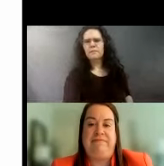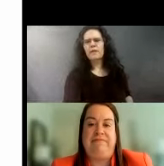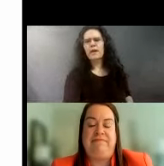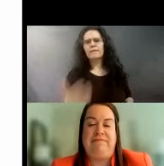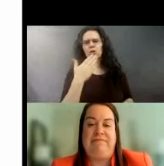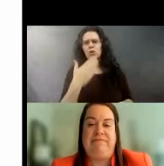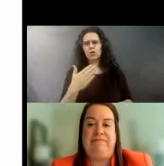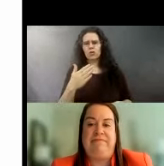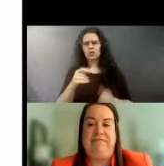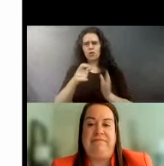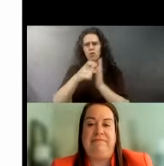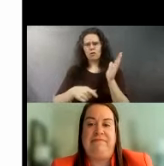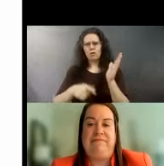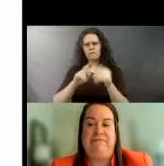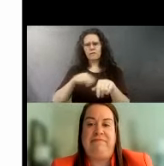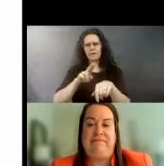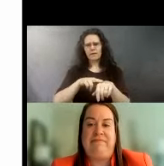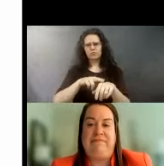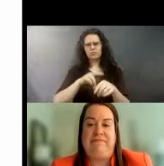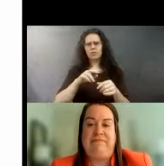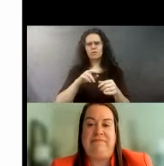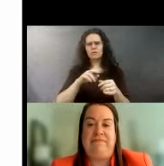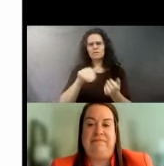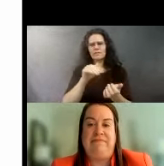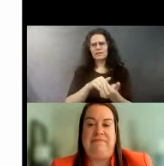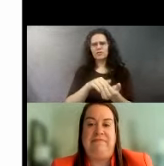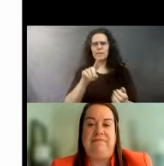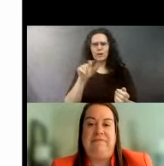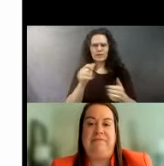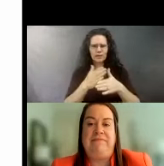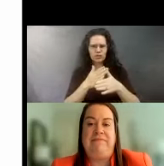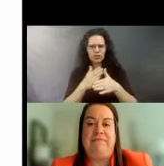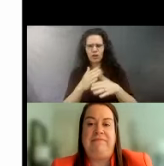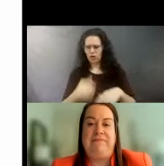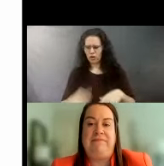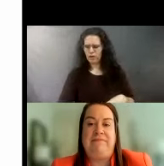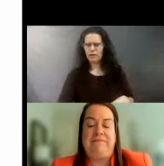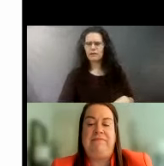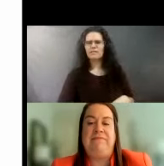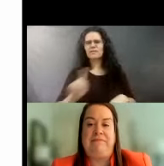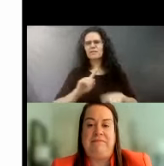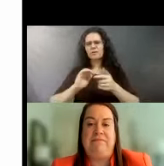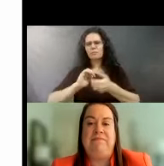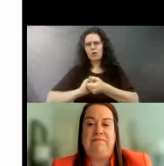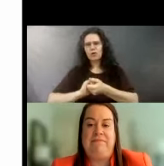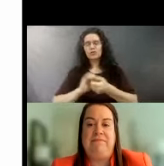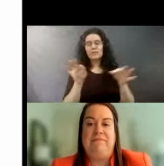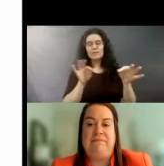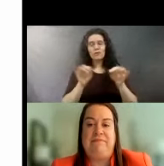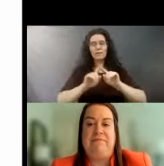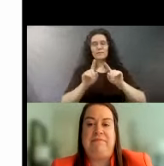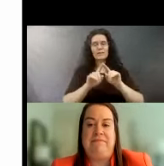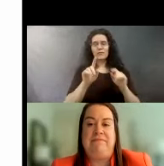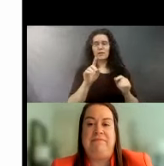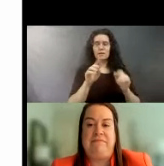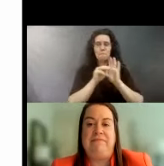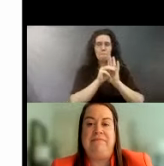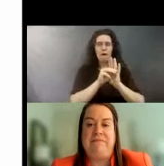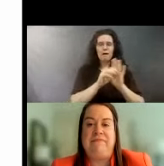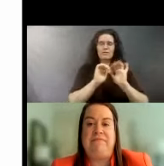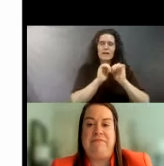well on data sharing and medical legal partnerships. And it describes sort of the different models of data sharing, anything from having a legal aid